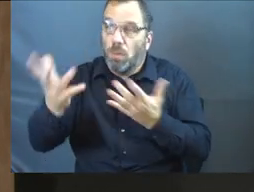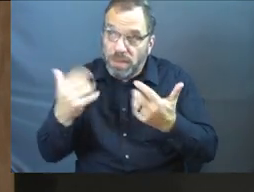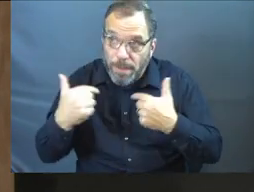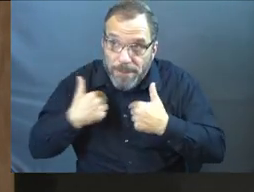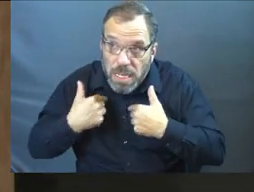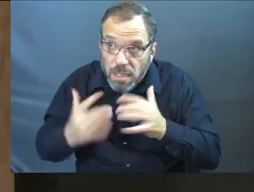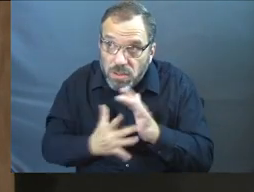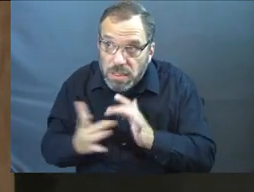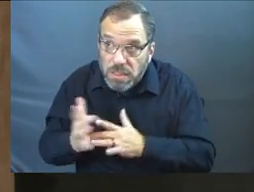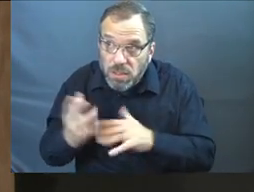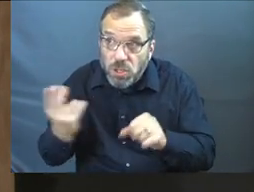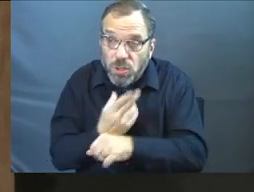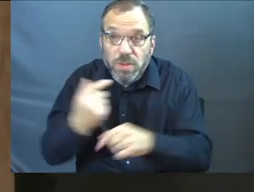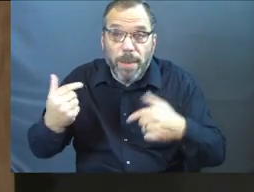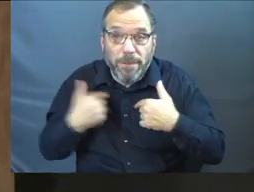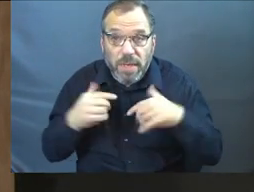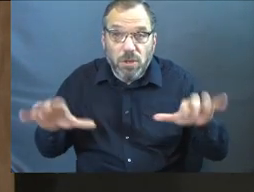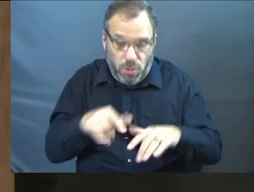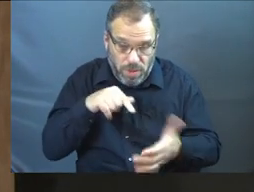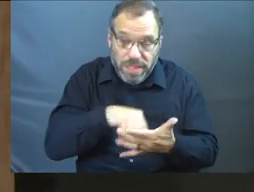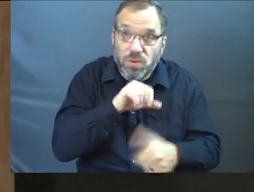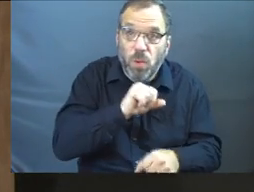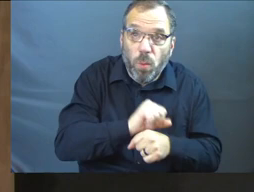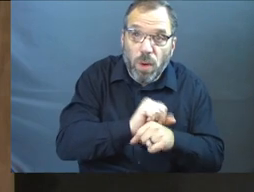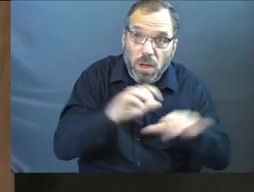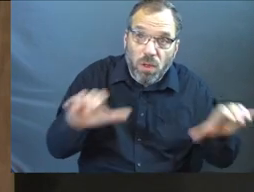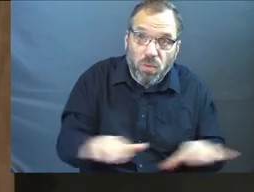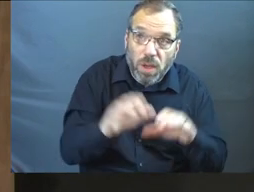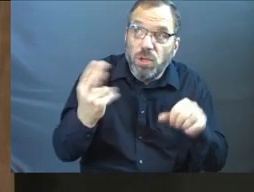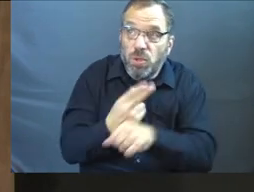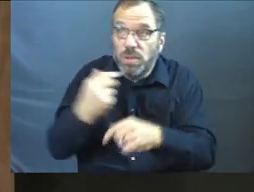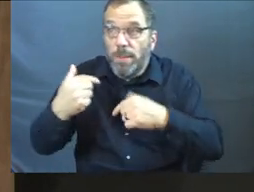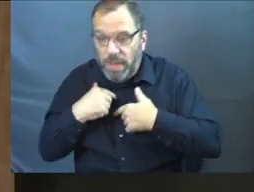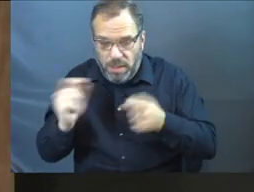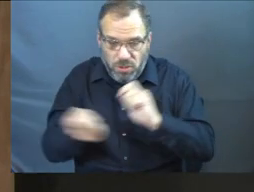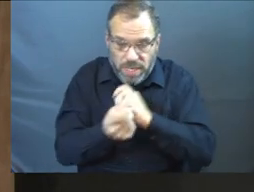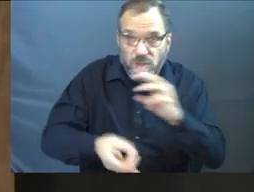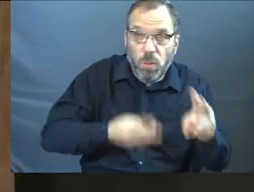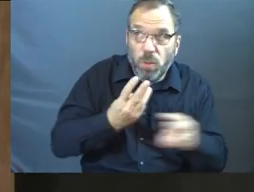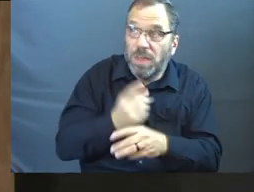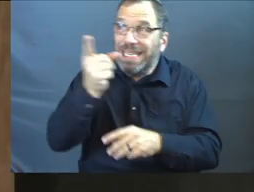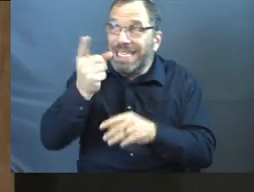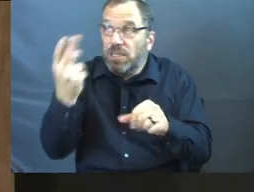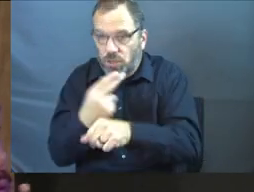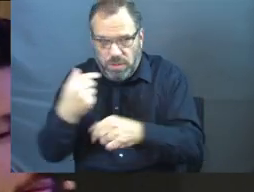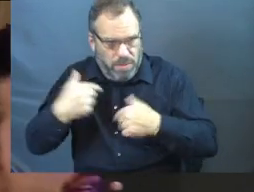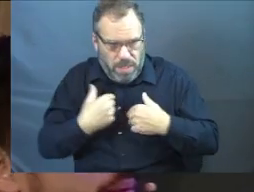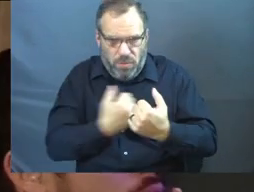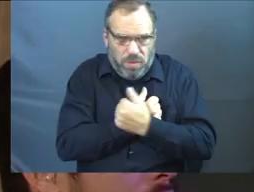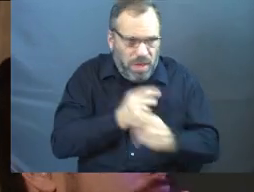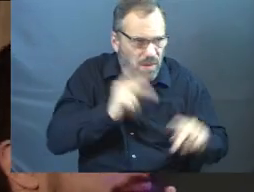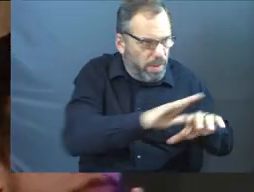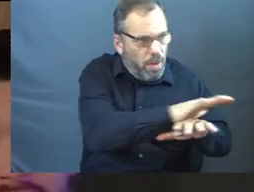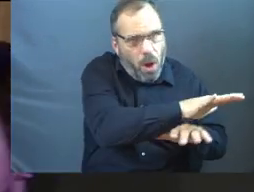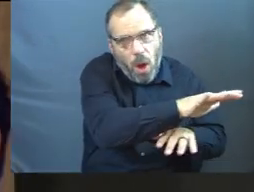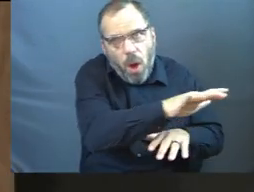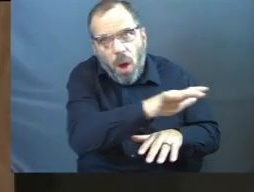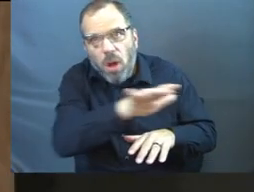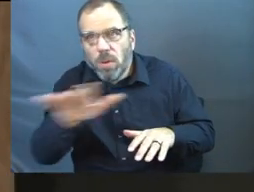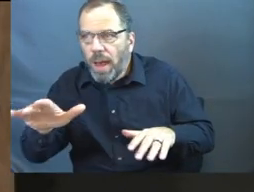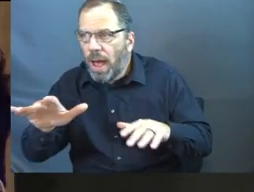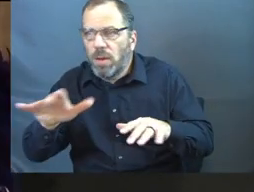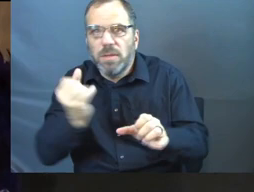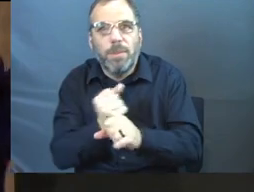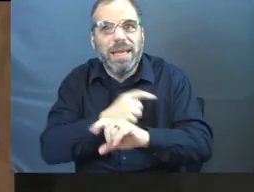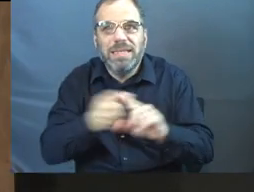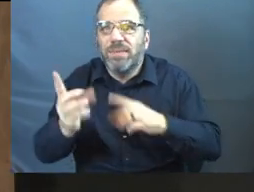wants to use us to do this work. He wants to use us to change the world around us. He wants to use us to love the people around us, to make a difference